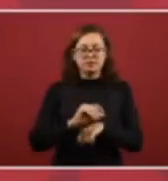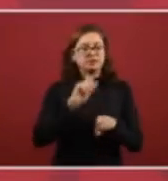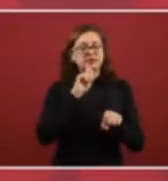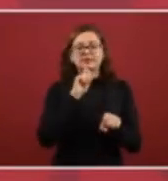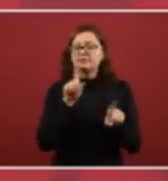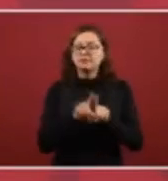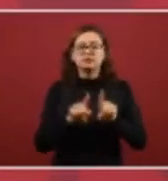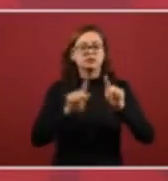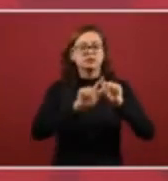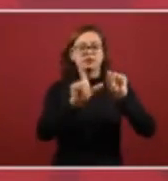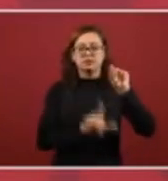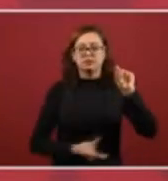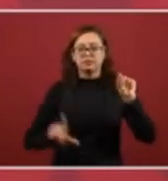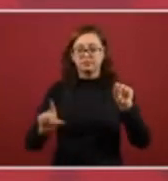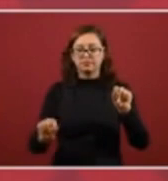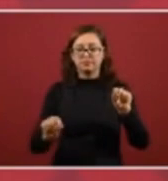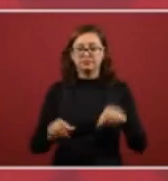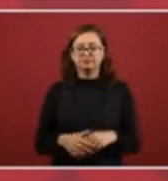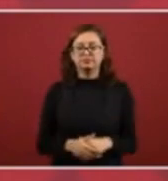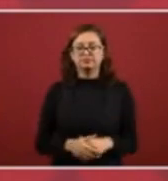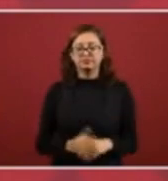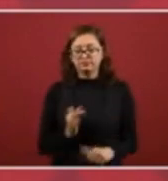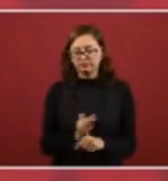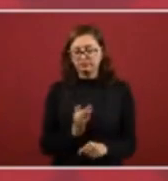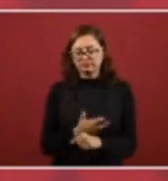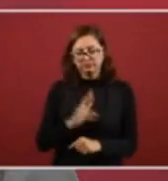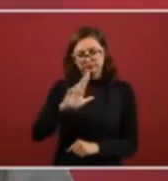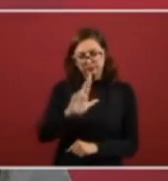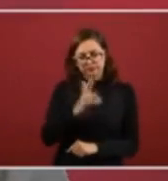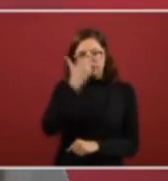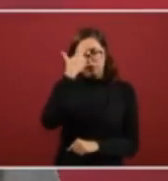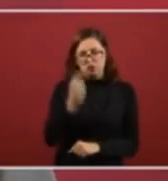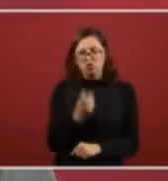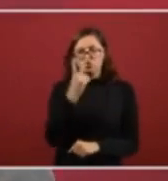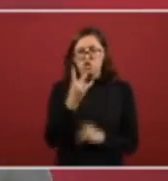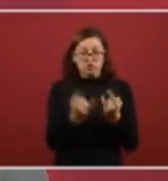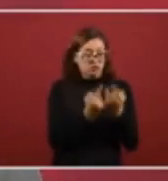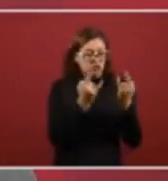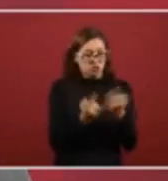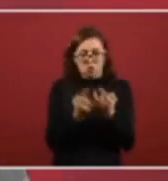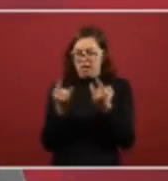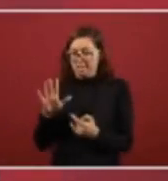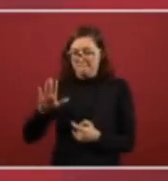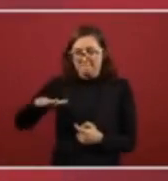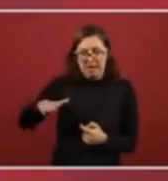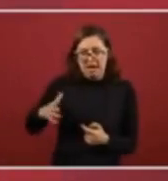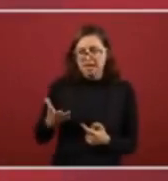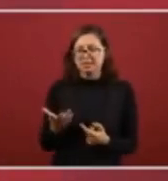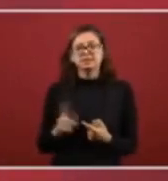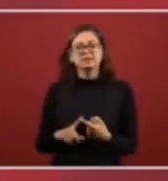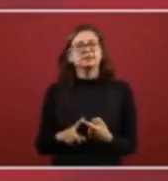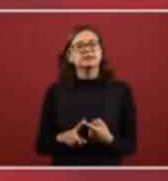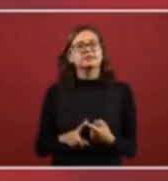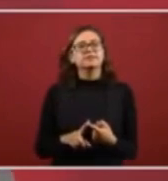in the country. I have two cases that come to my mind that are fresh in my mind.